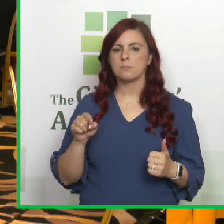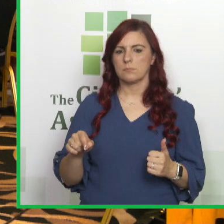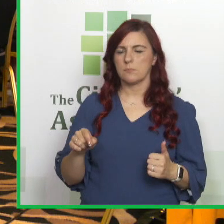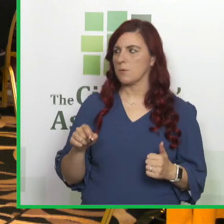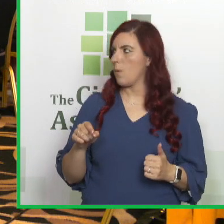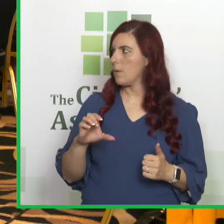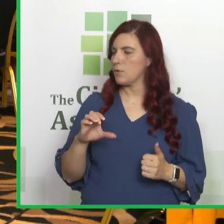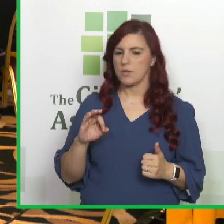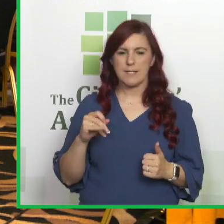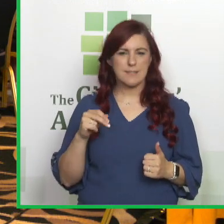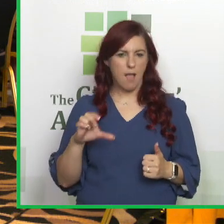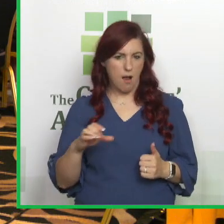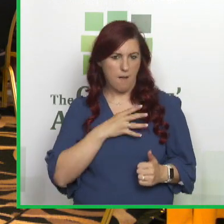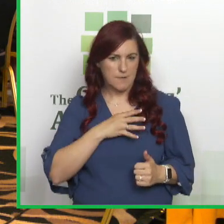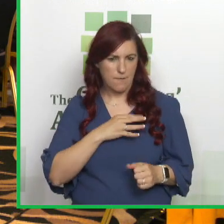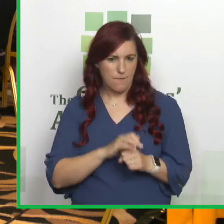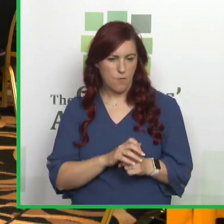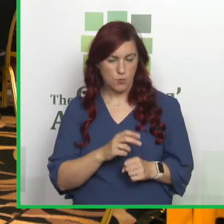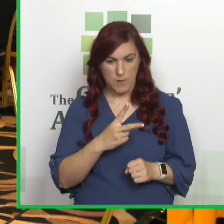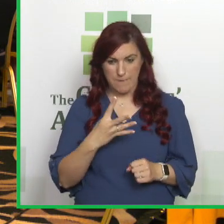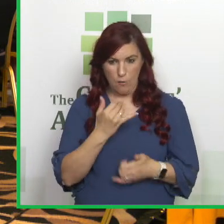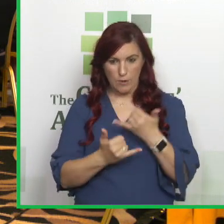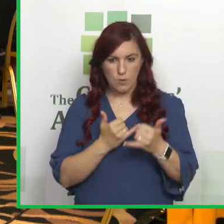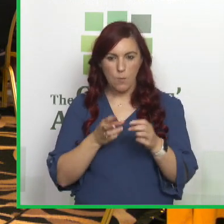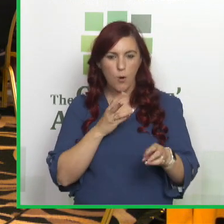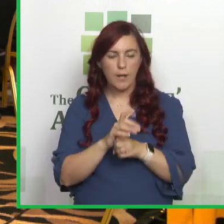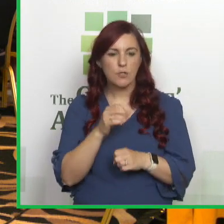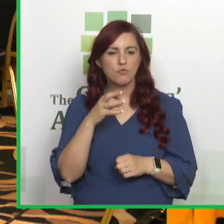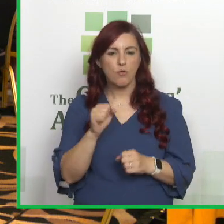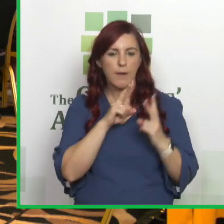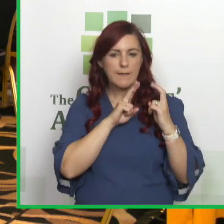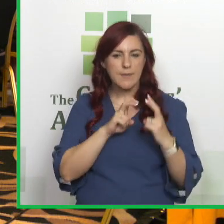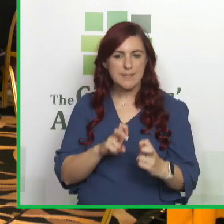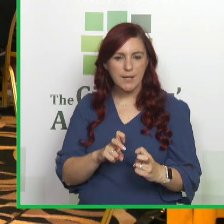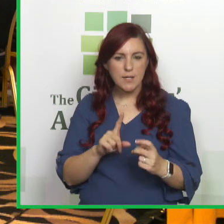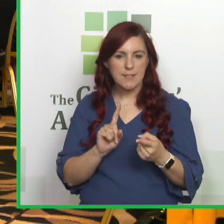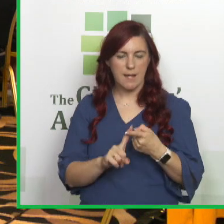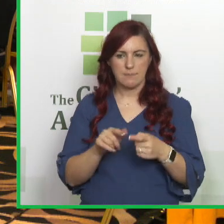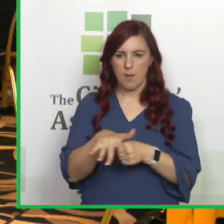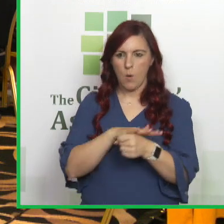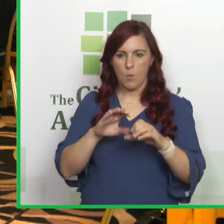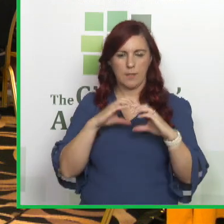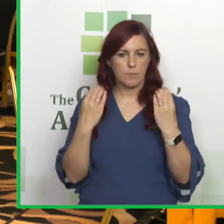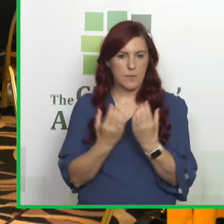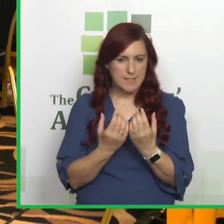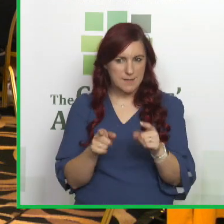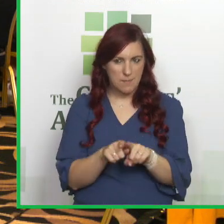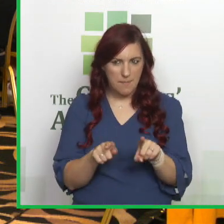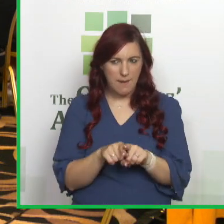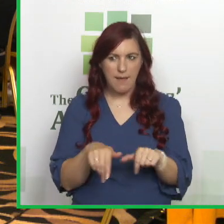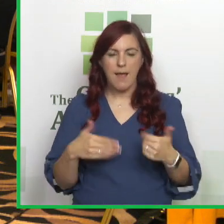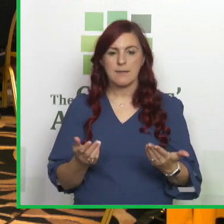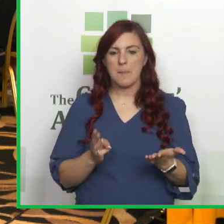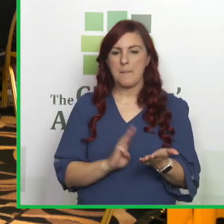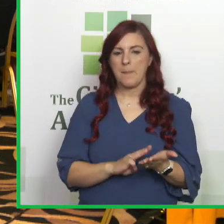years service, 26 years of which has been dedicated to working in the field of drugs investigations at local community level and now at national